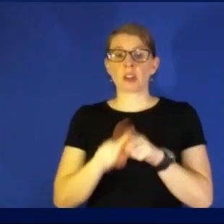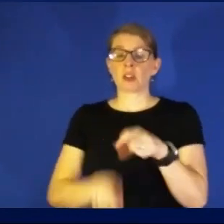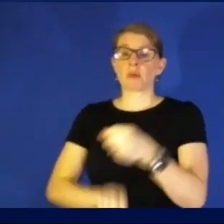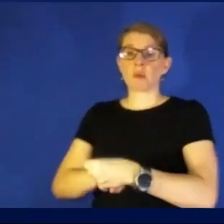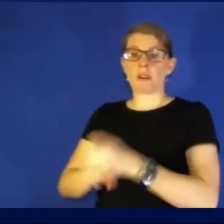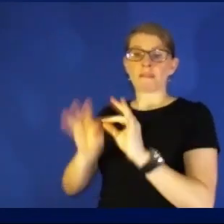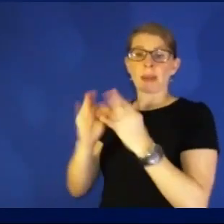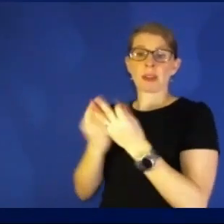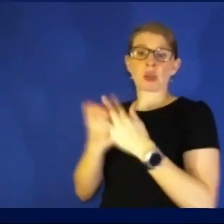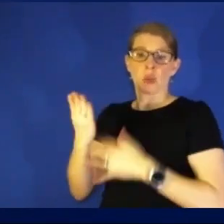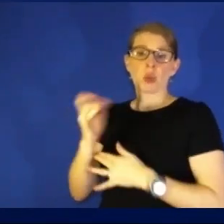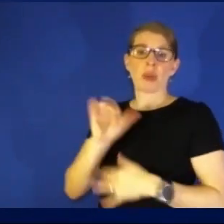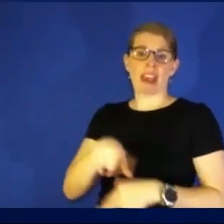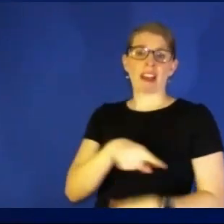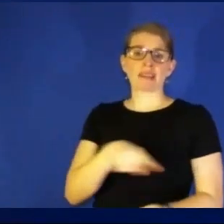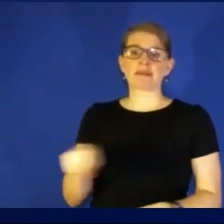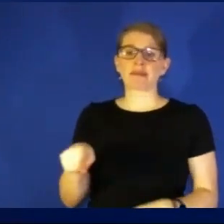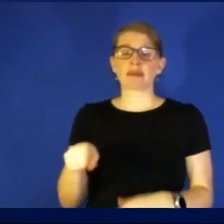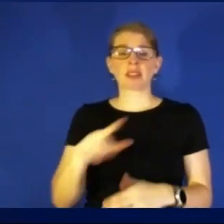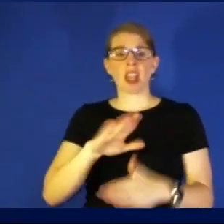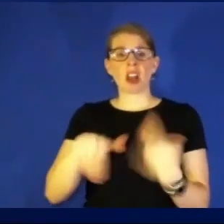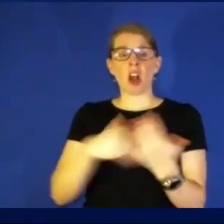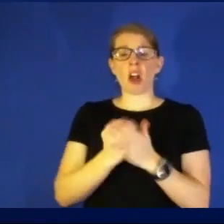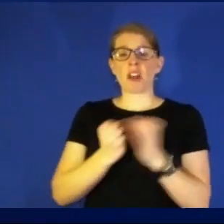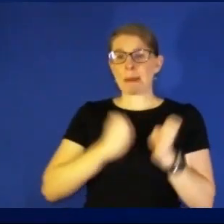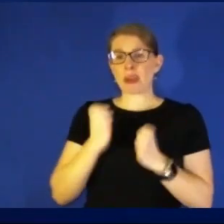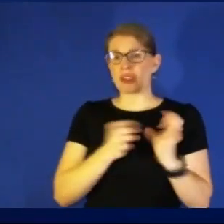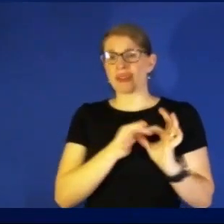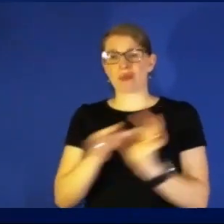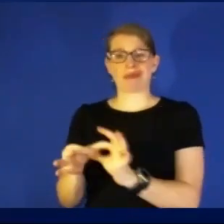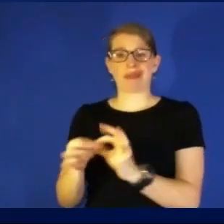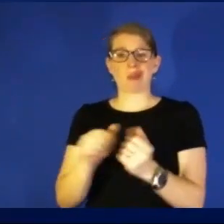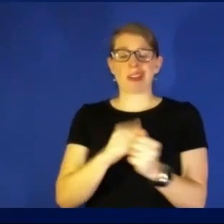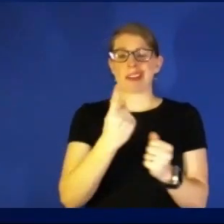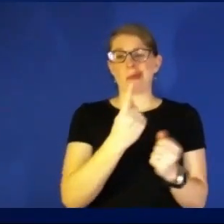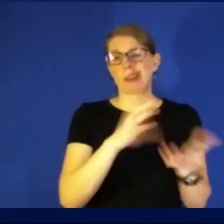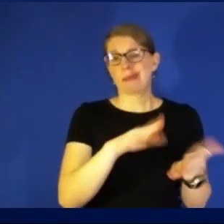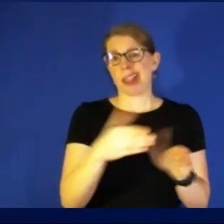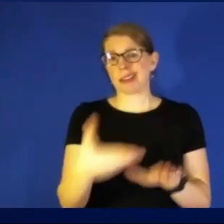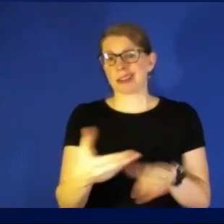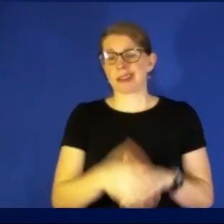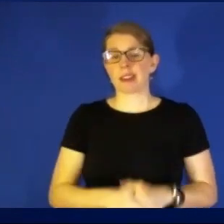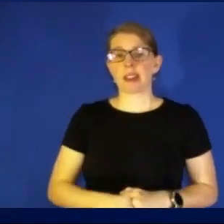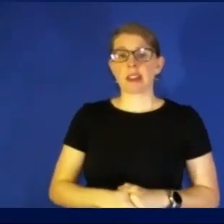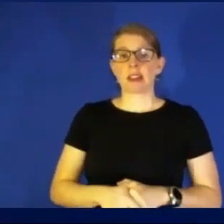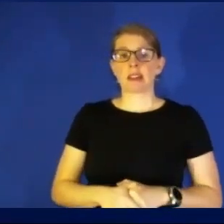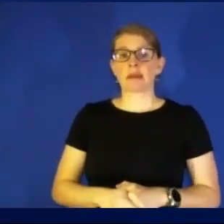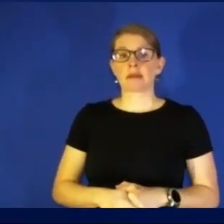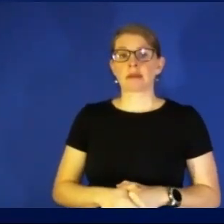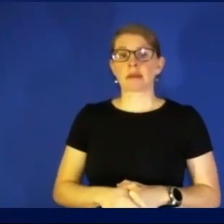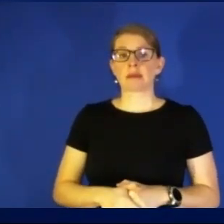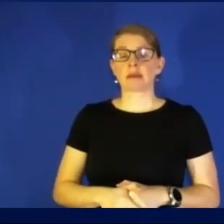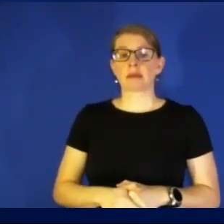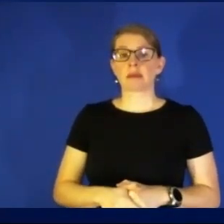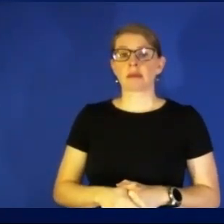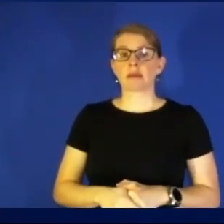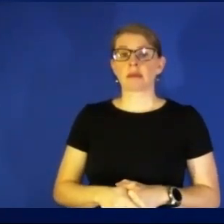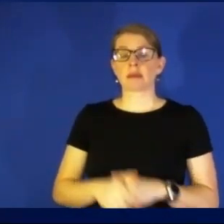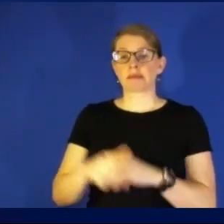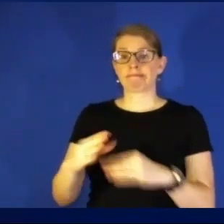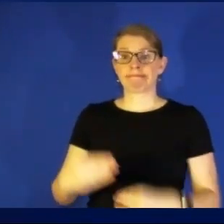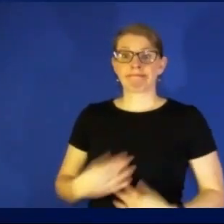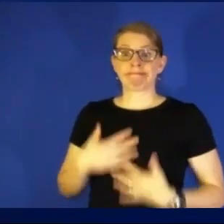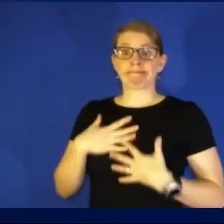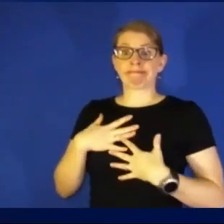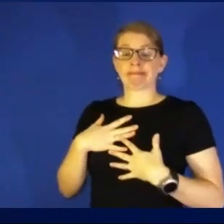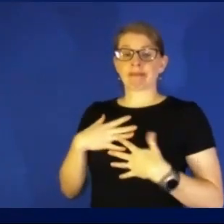that and all the emotions that go around it. And when somebody's at end of life, that brings out the very best in people, and it brings out the hardest